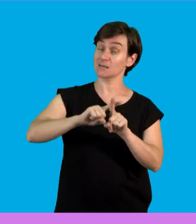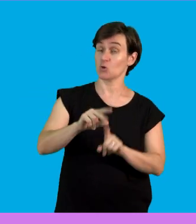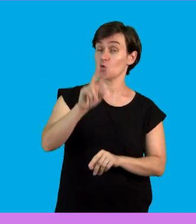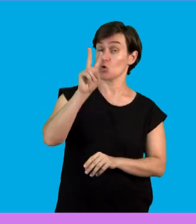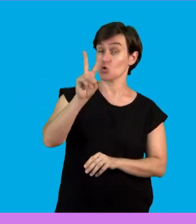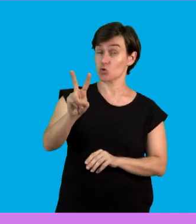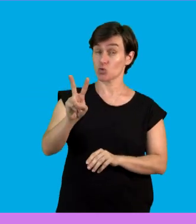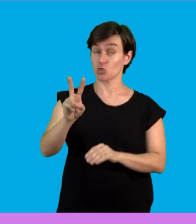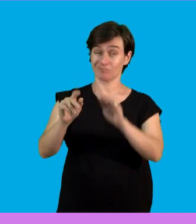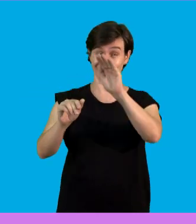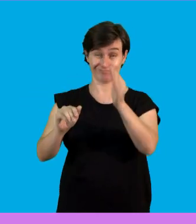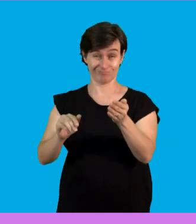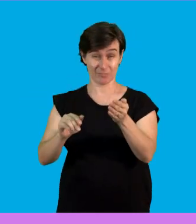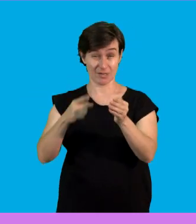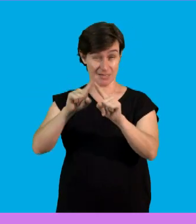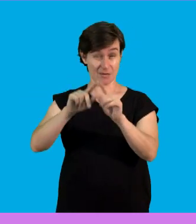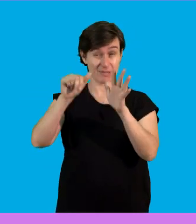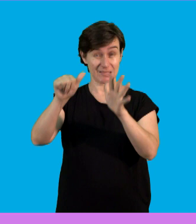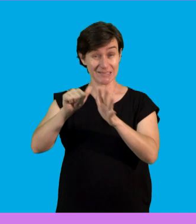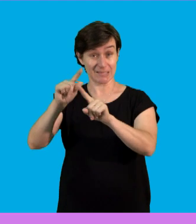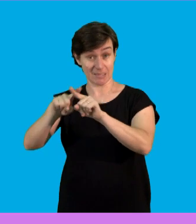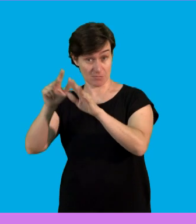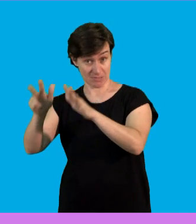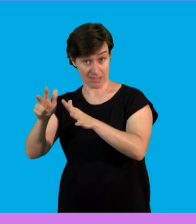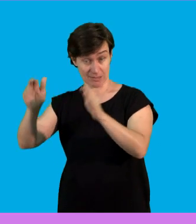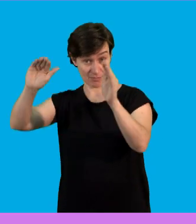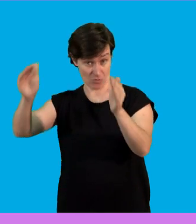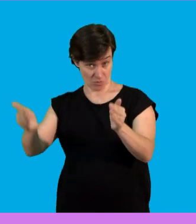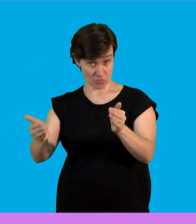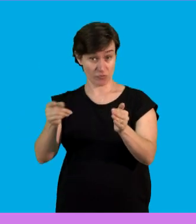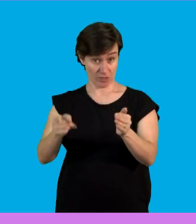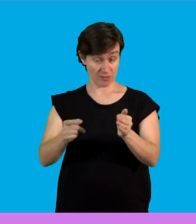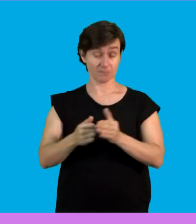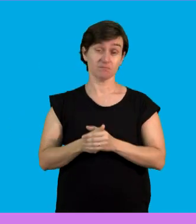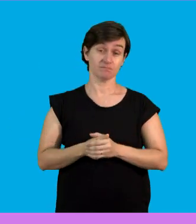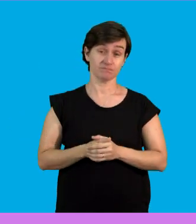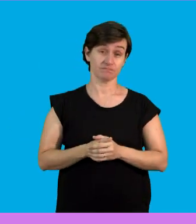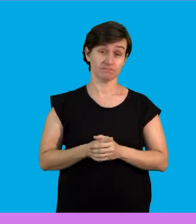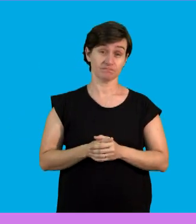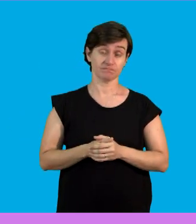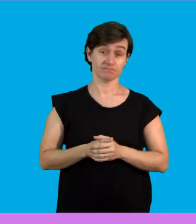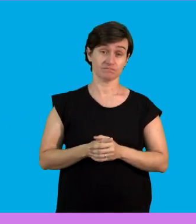plus 2 times 16 times 18